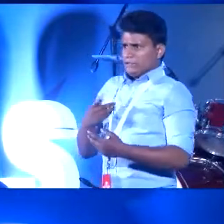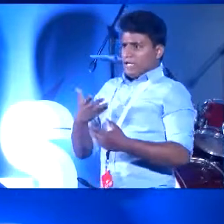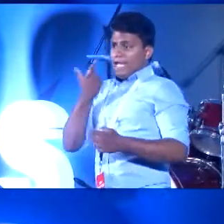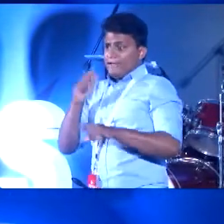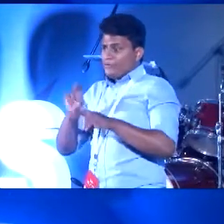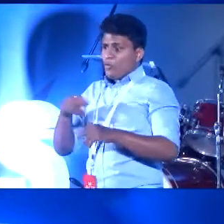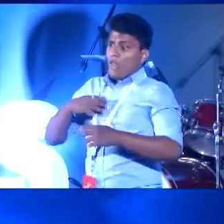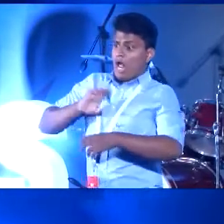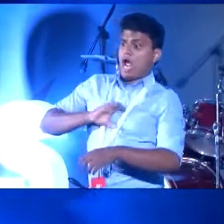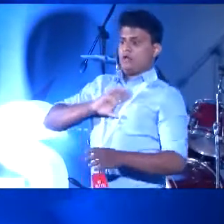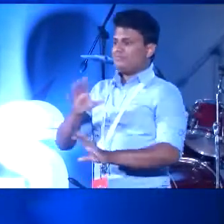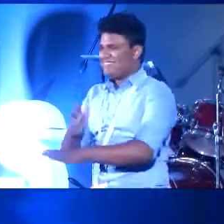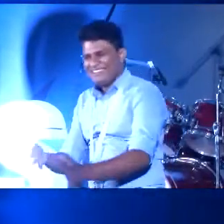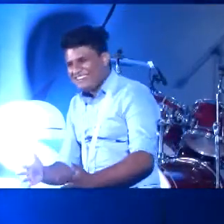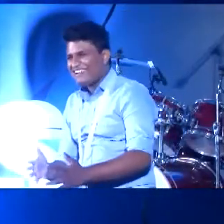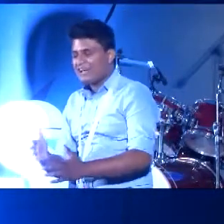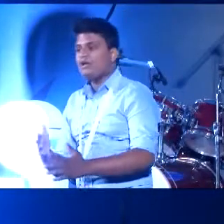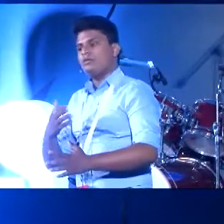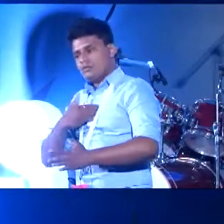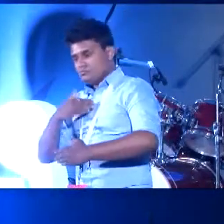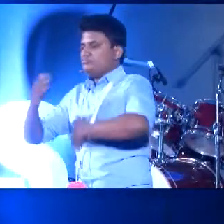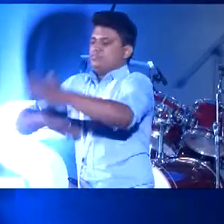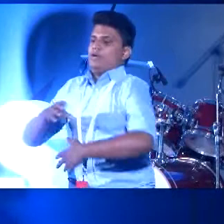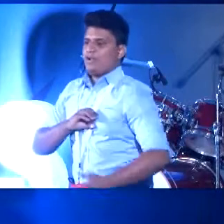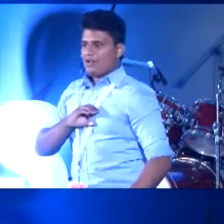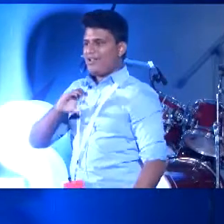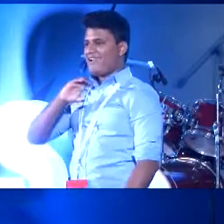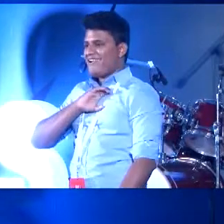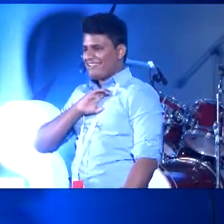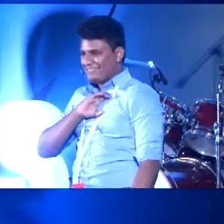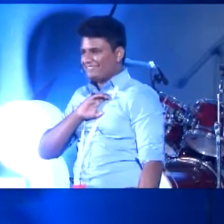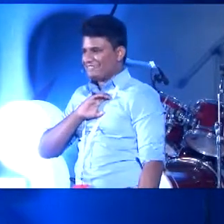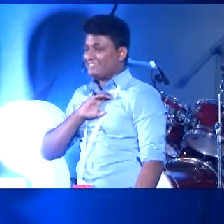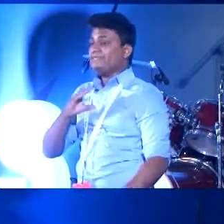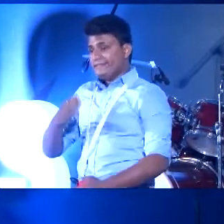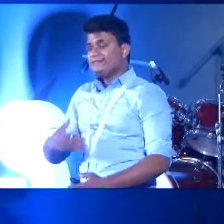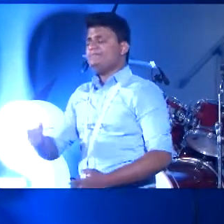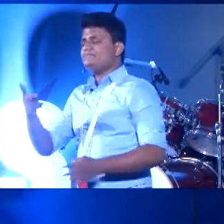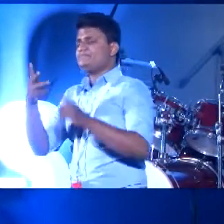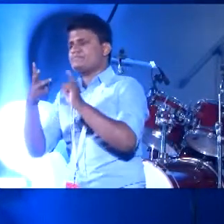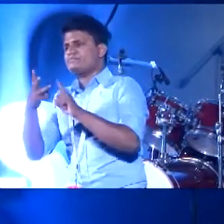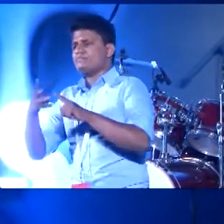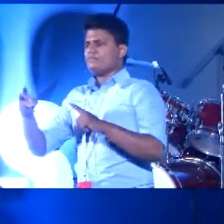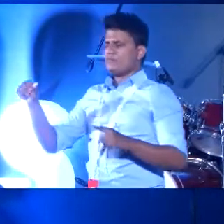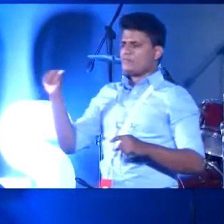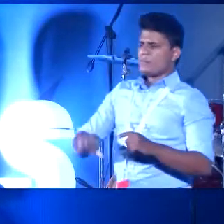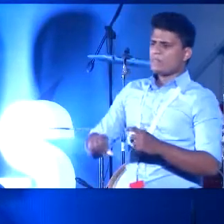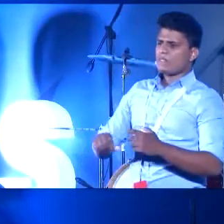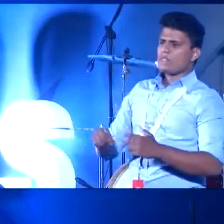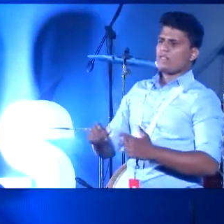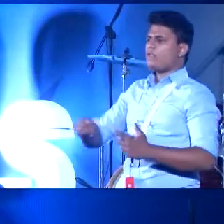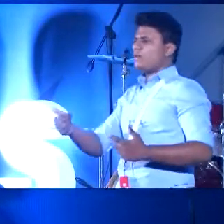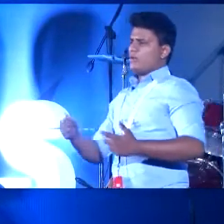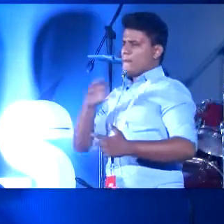The third thing that I think comes out of loss and pain is the